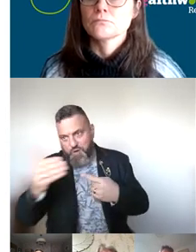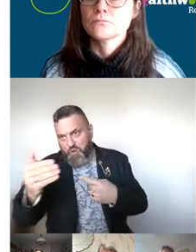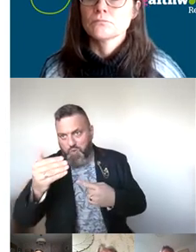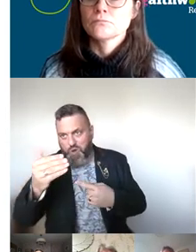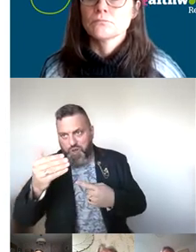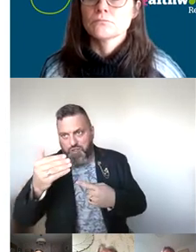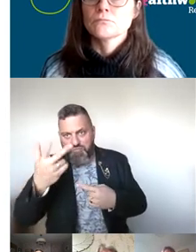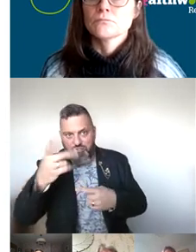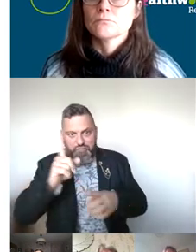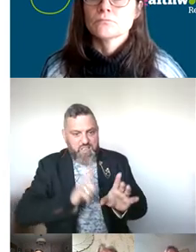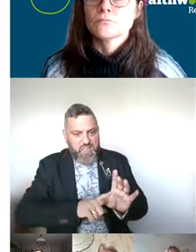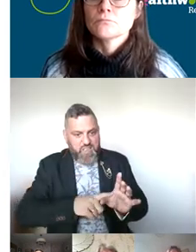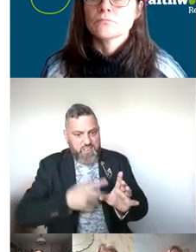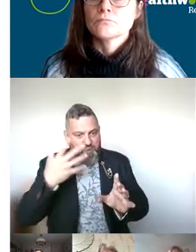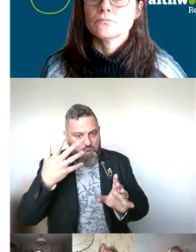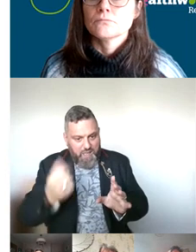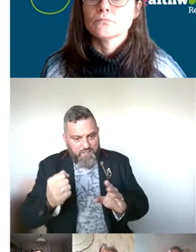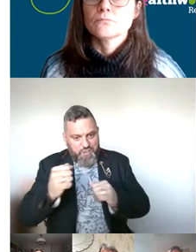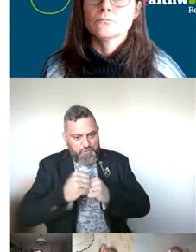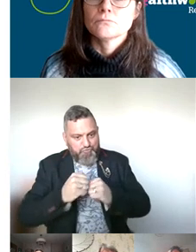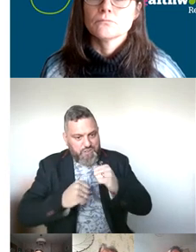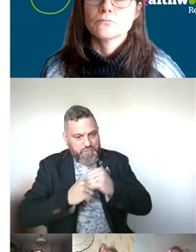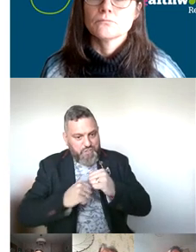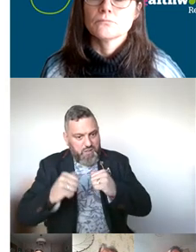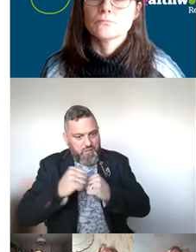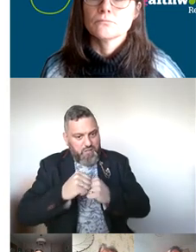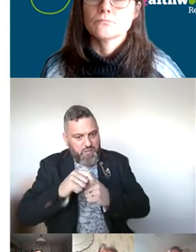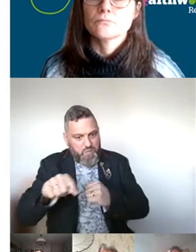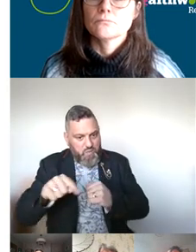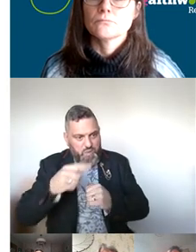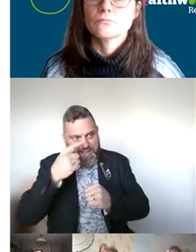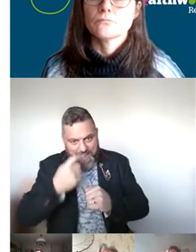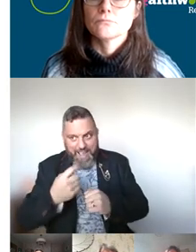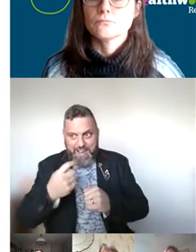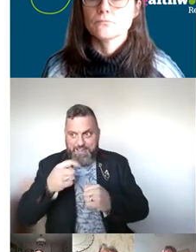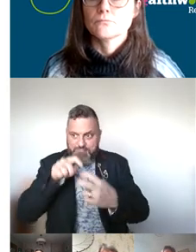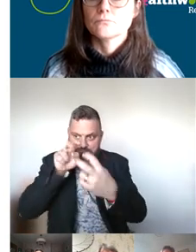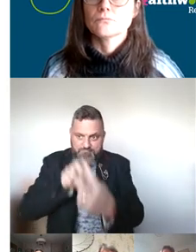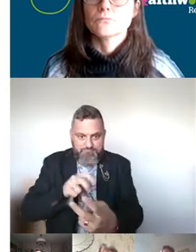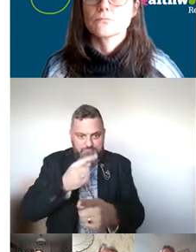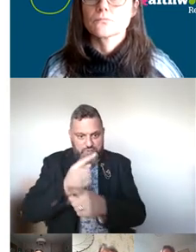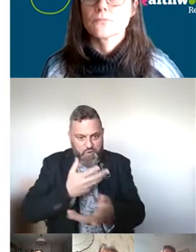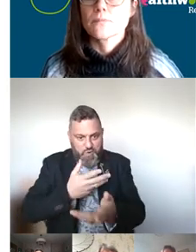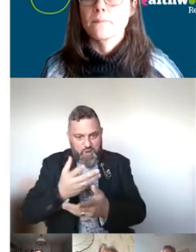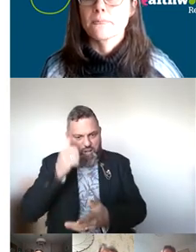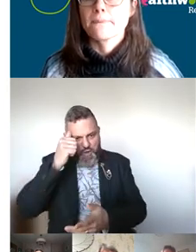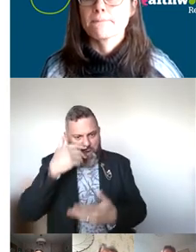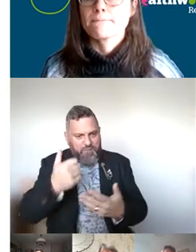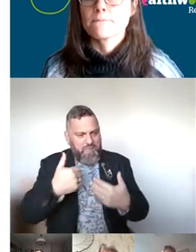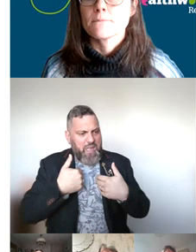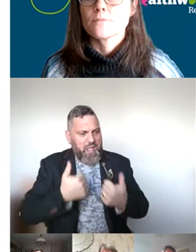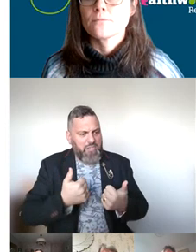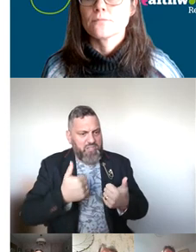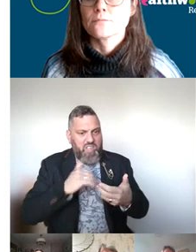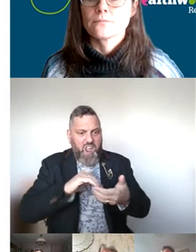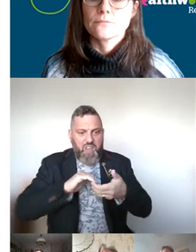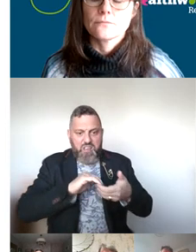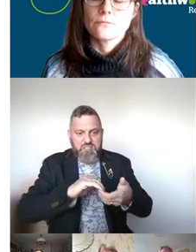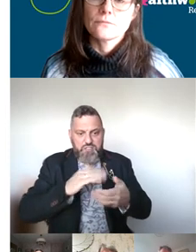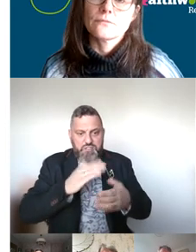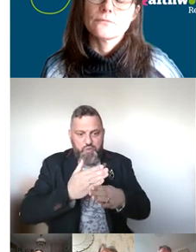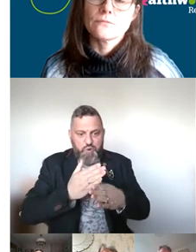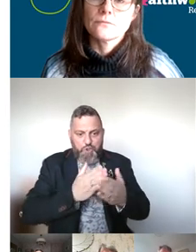that there's structures in place where we can, you know, have those conversations. I know there's the Health Alliance work that's been done